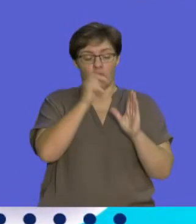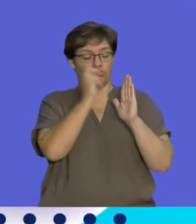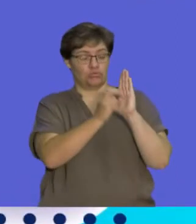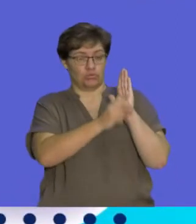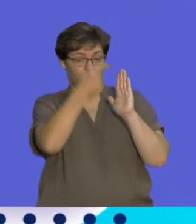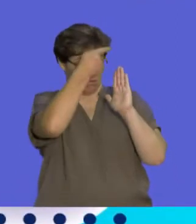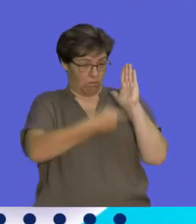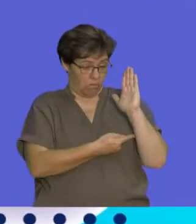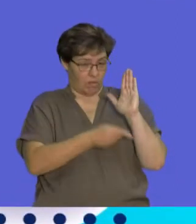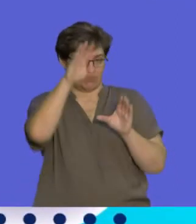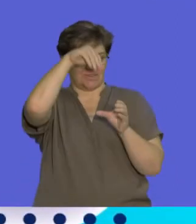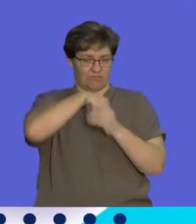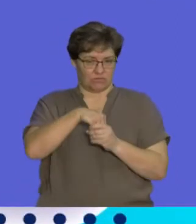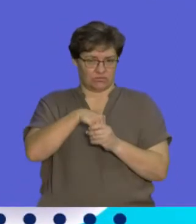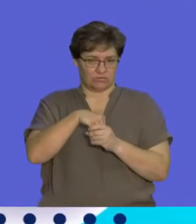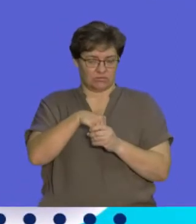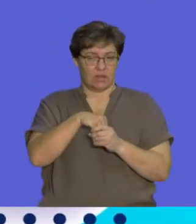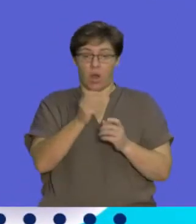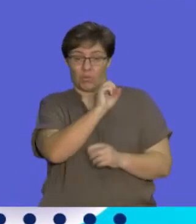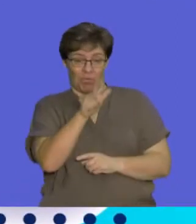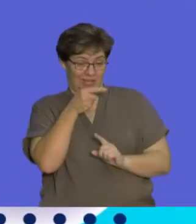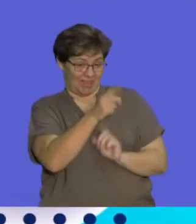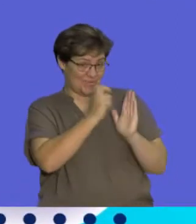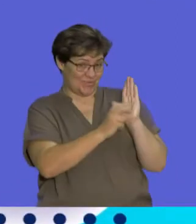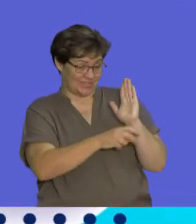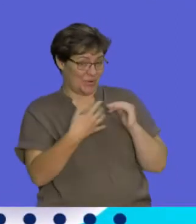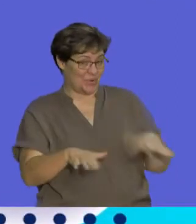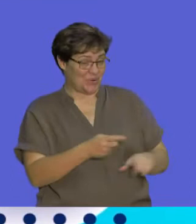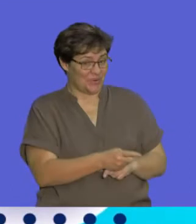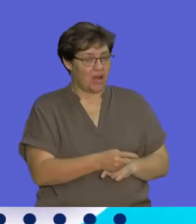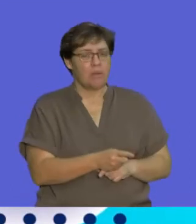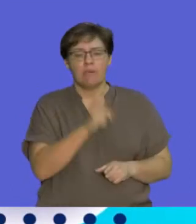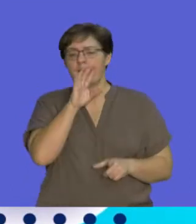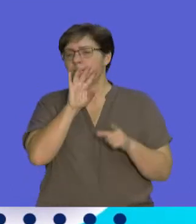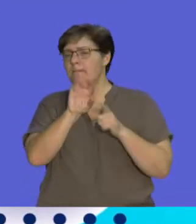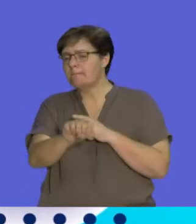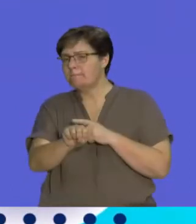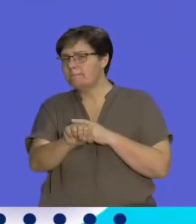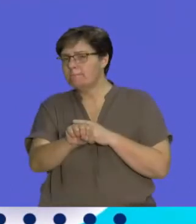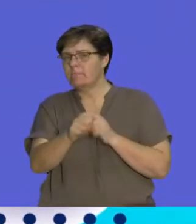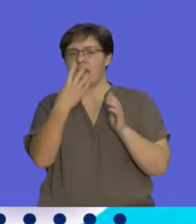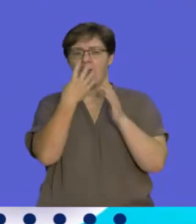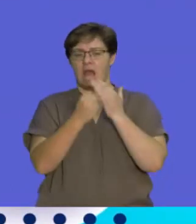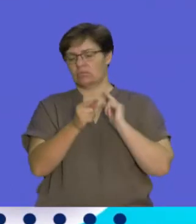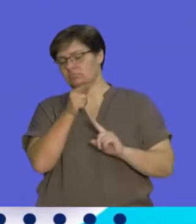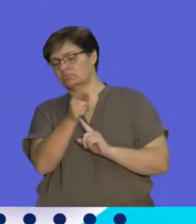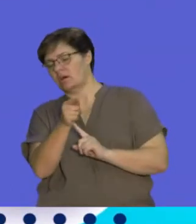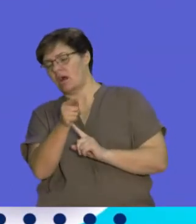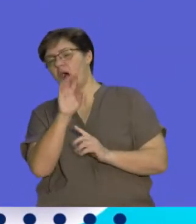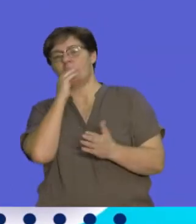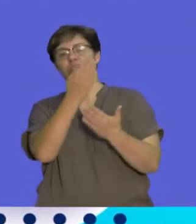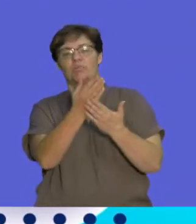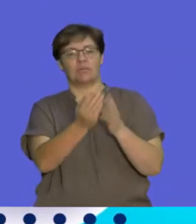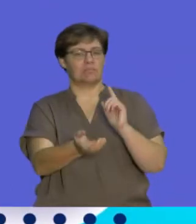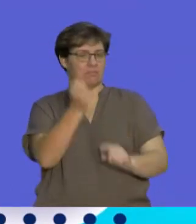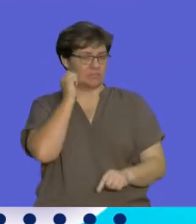of probability, those very cool ones that help us to determine what an outcome, what the chances of